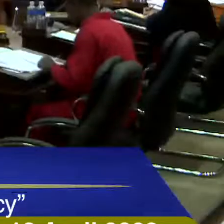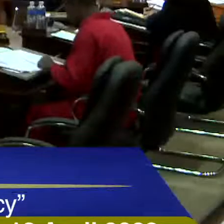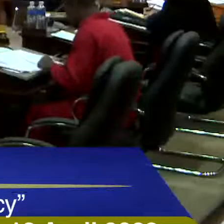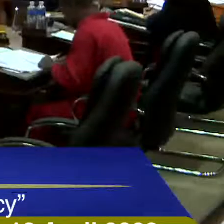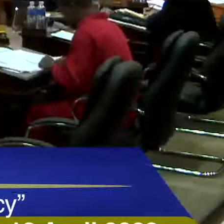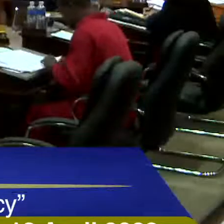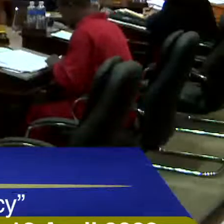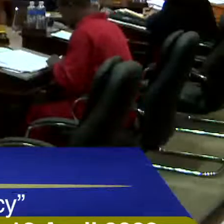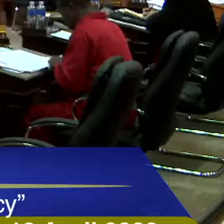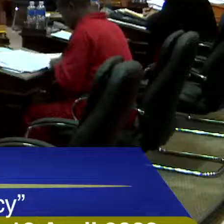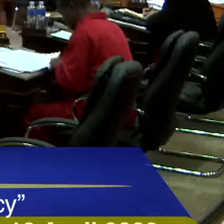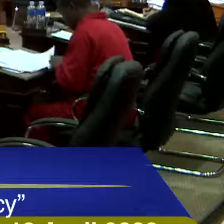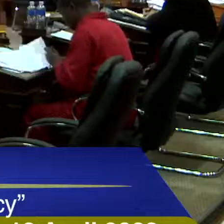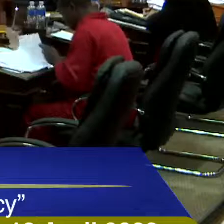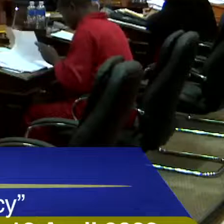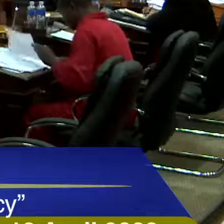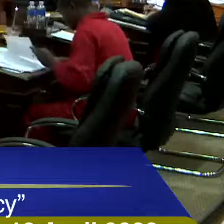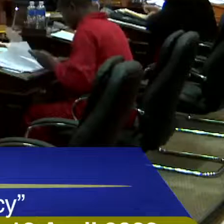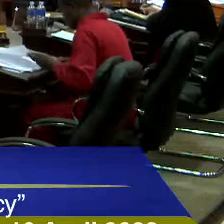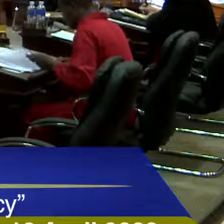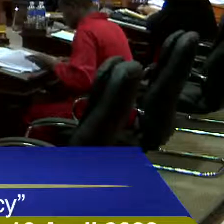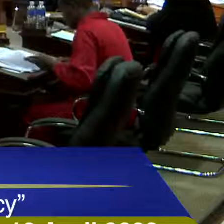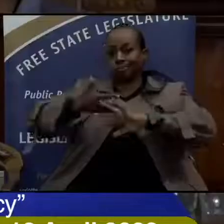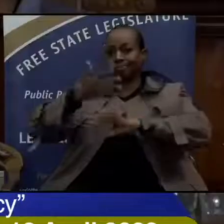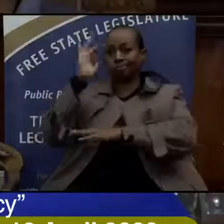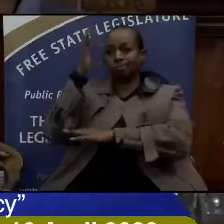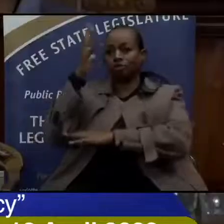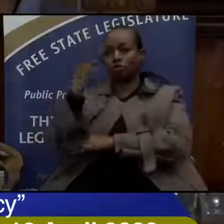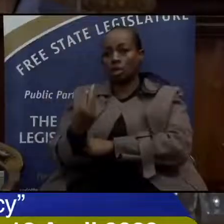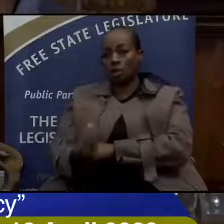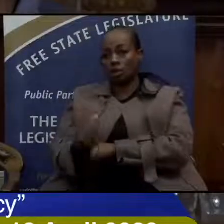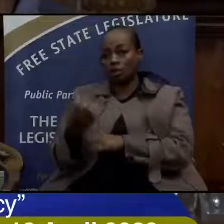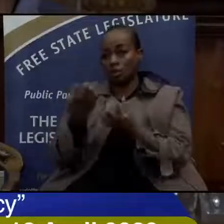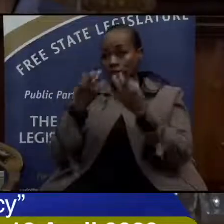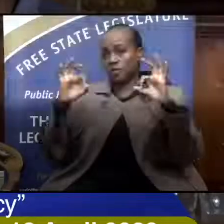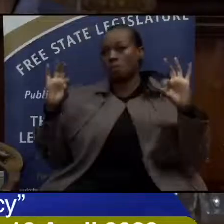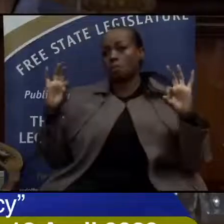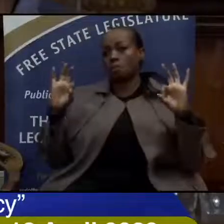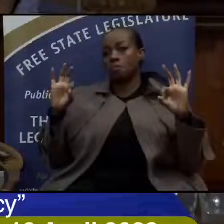blood will nourish the tree of freedom.